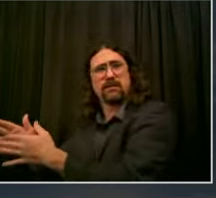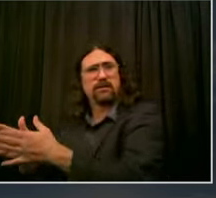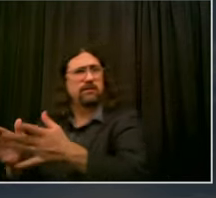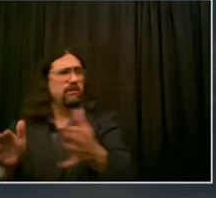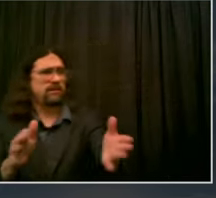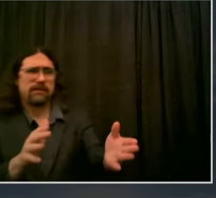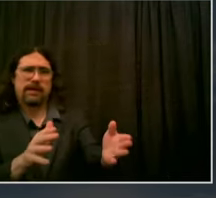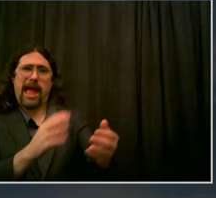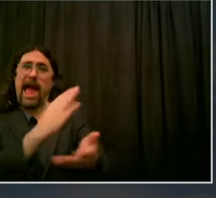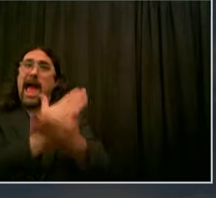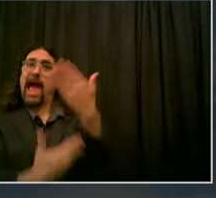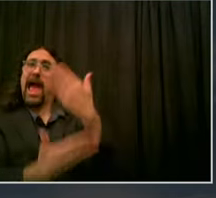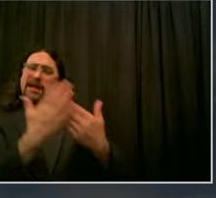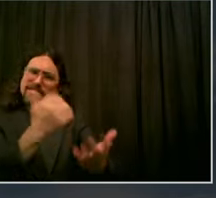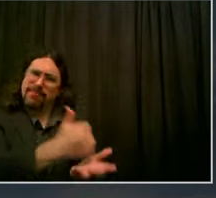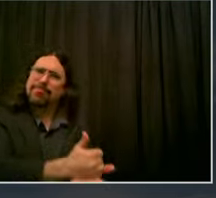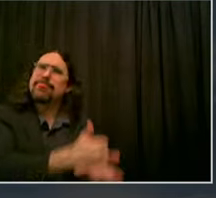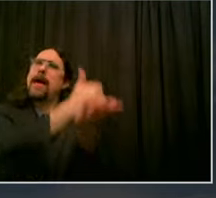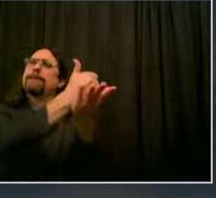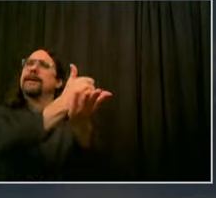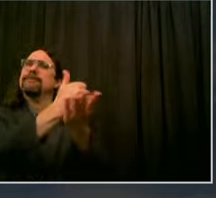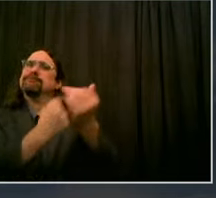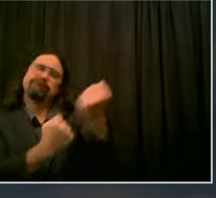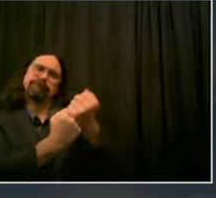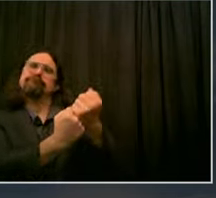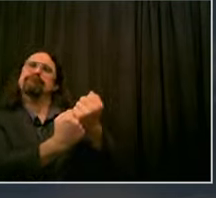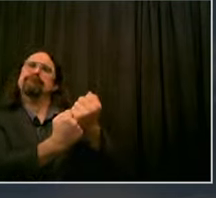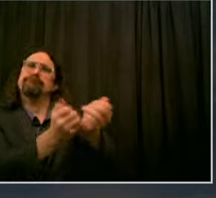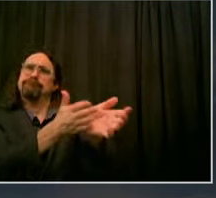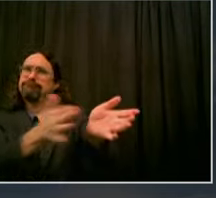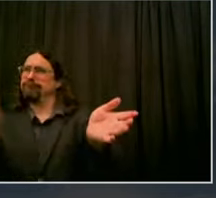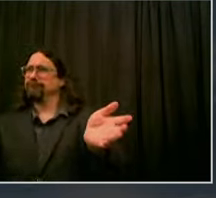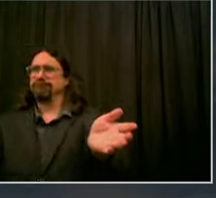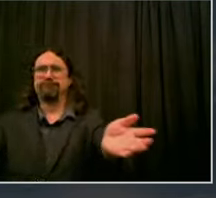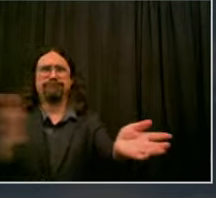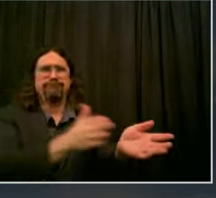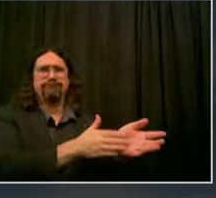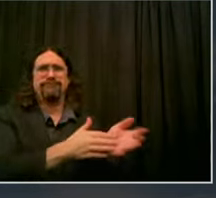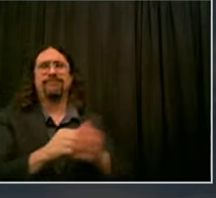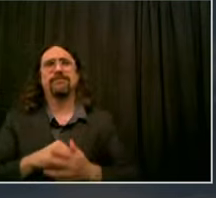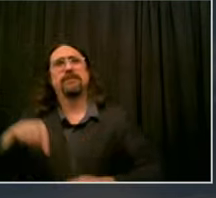in the first week of their training, which is incredibly